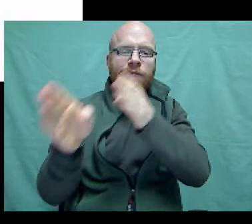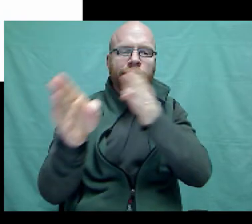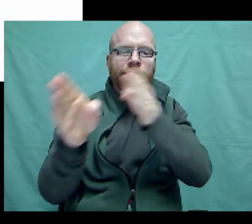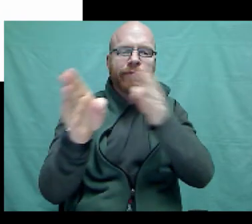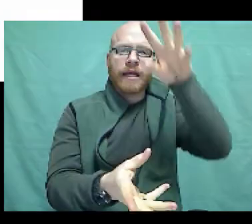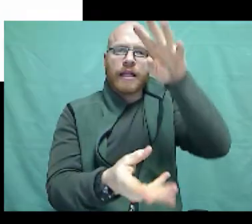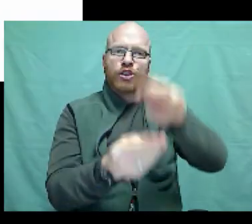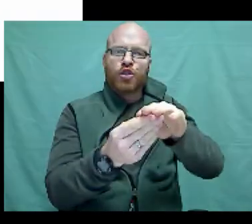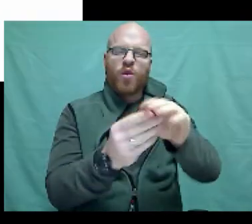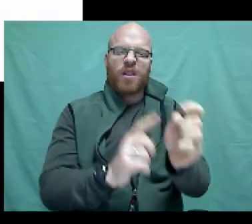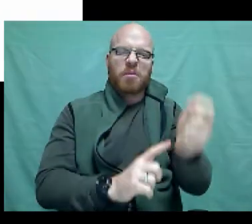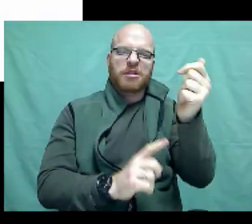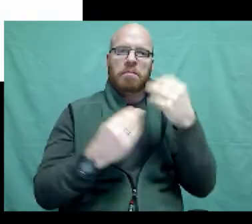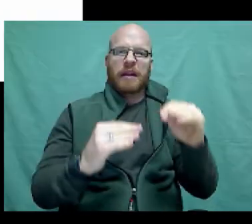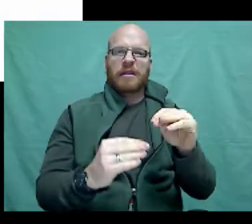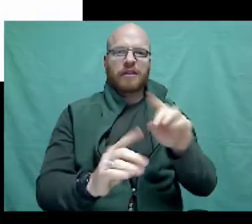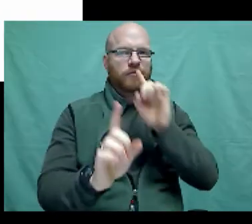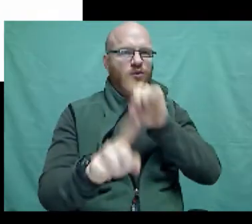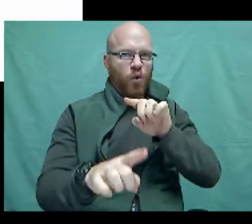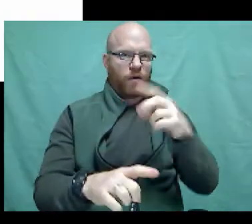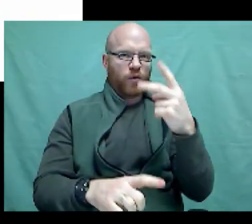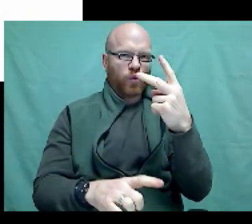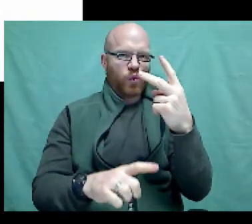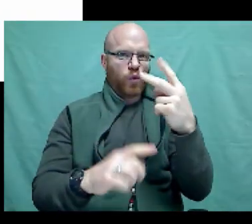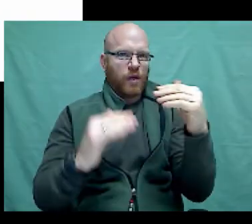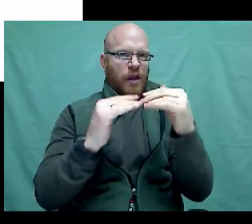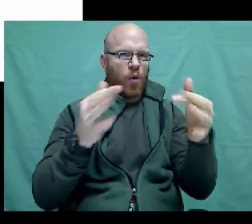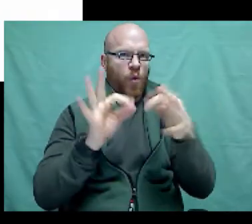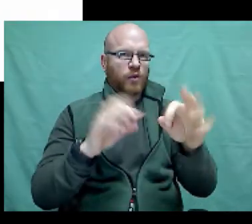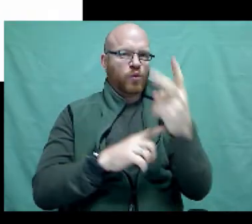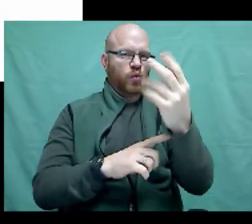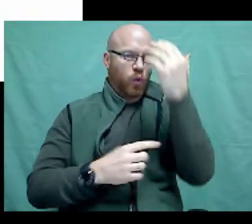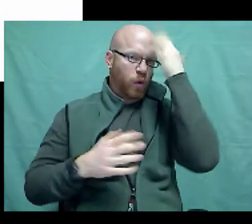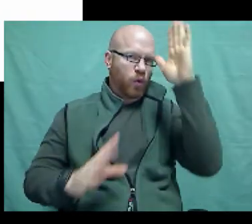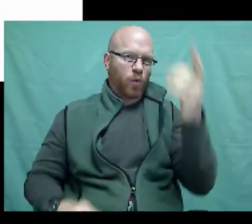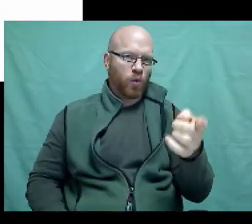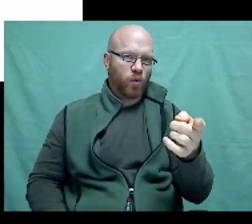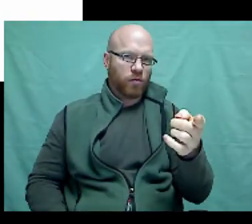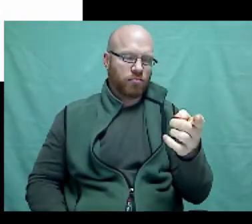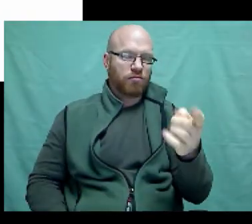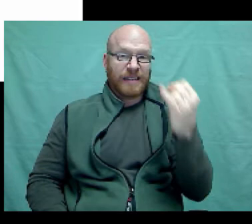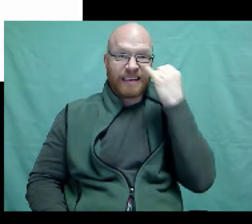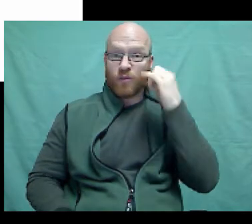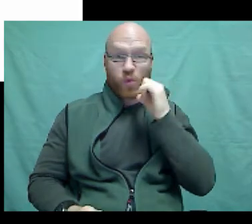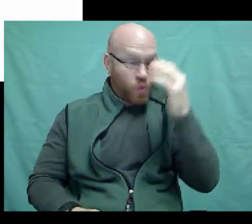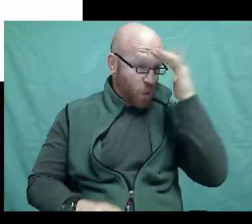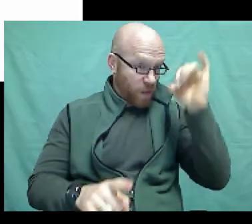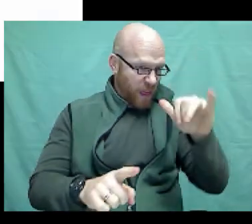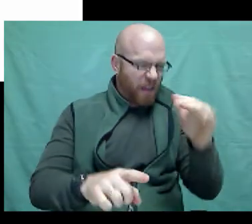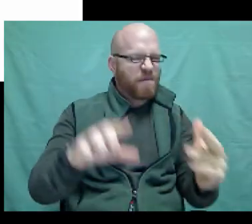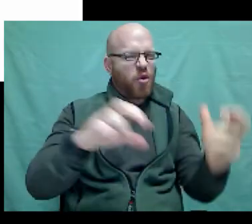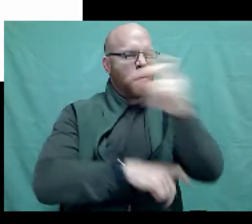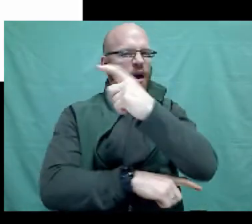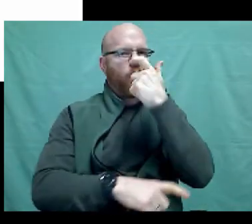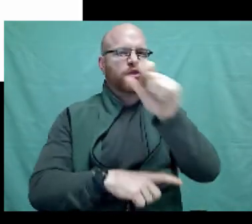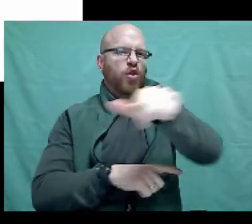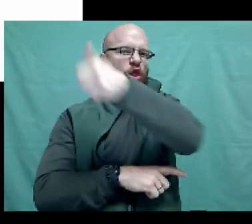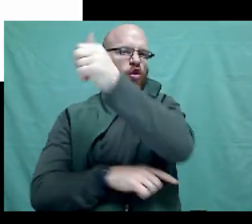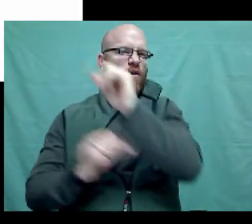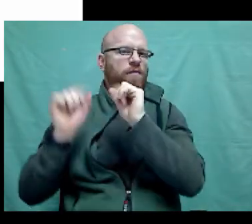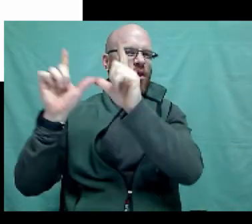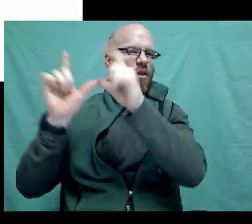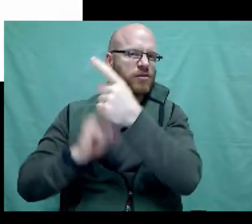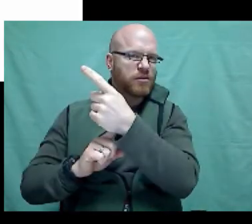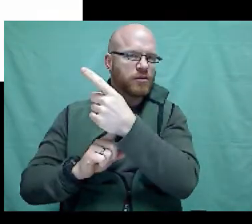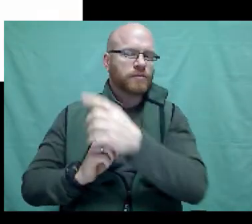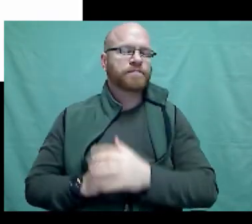method, and the elimination method to solve a system of two equations with two unknowns. If you don't know how to do those three methods, go